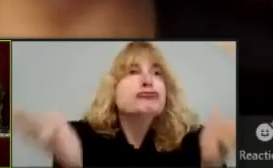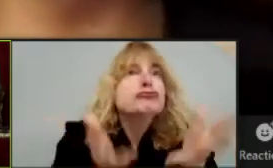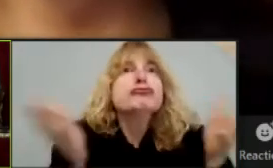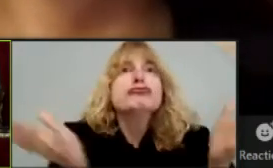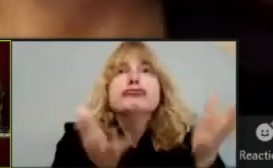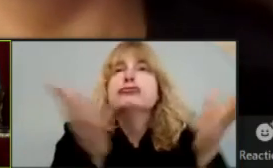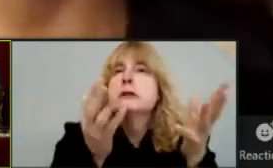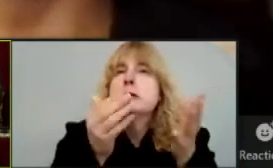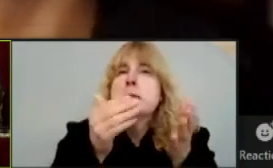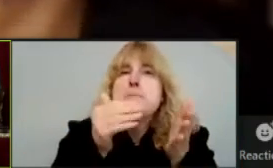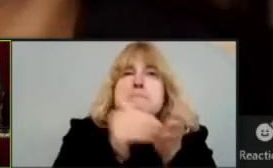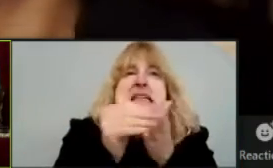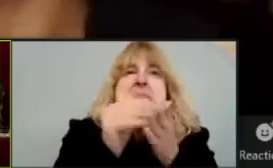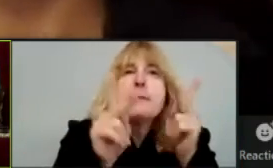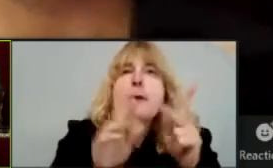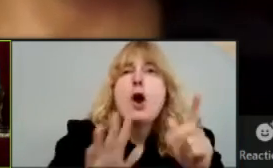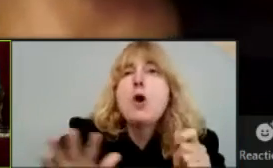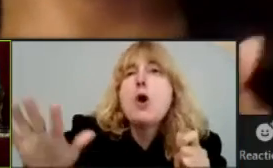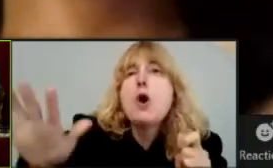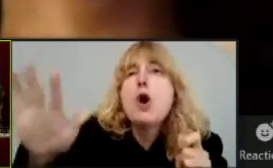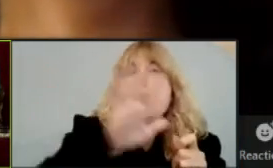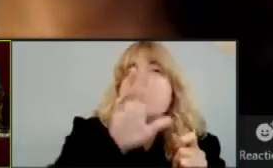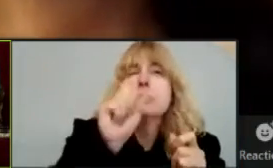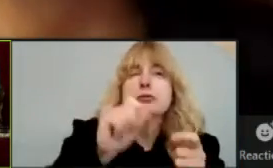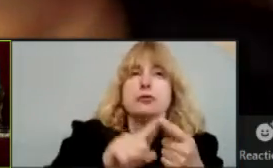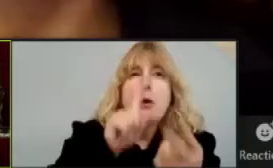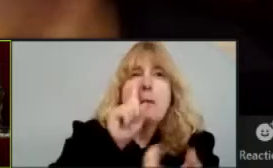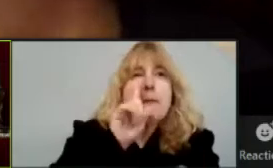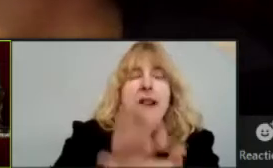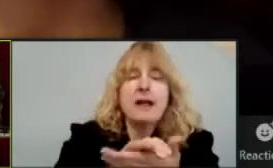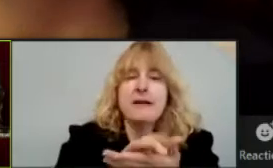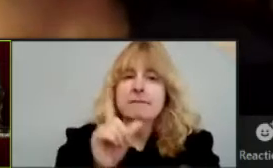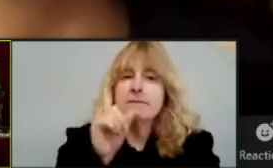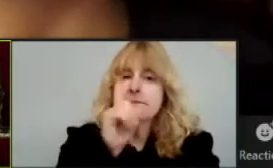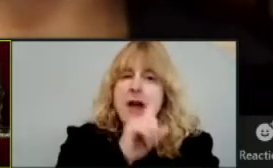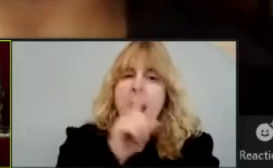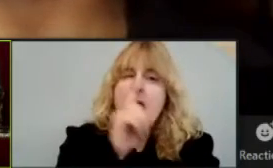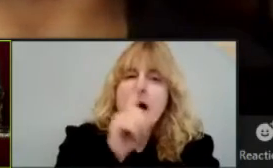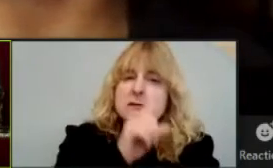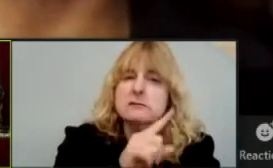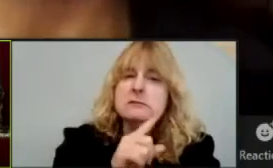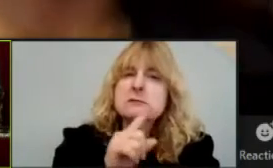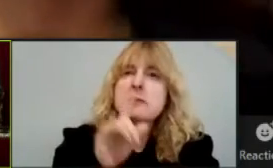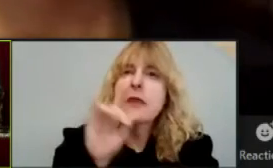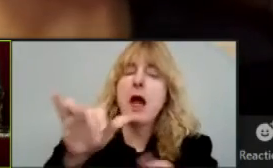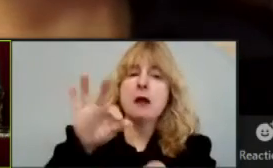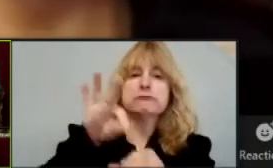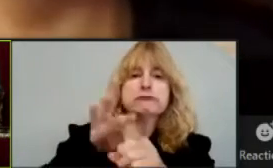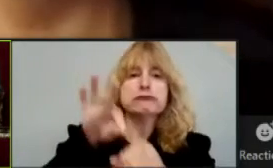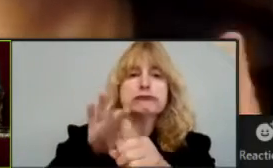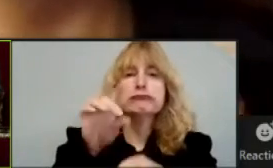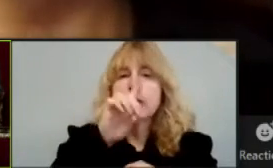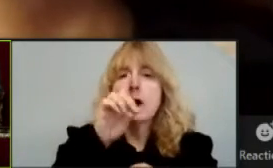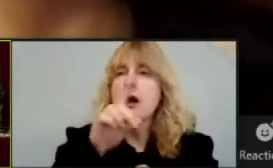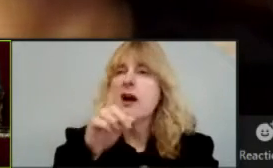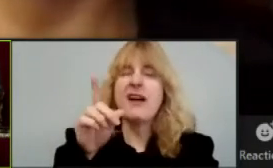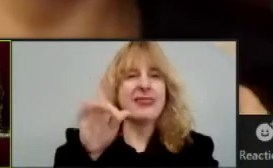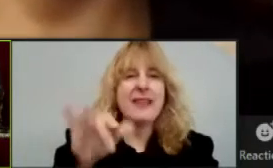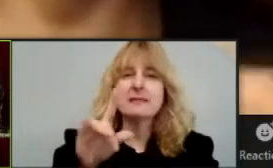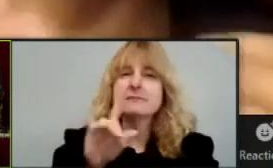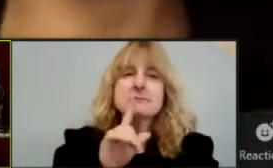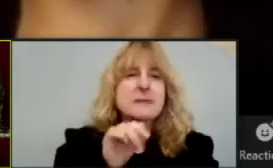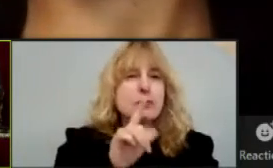to believe a false lie, to believe that in fact the elections were fraudulent, when they were in fact some